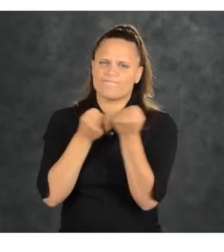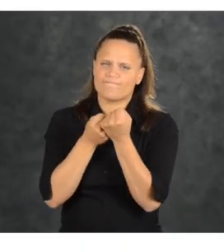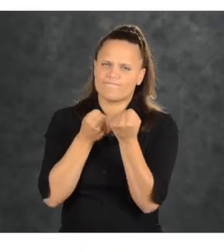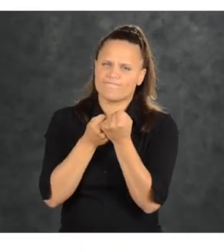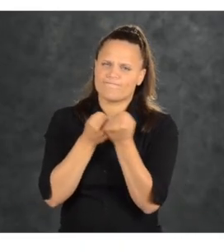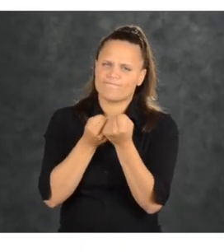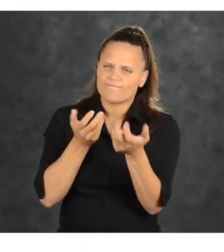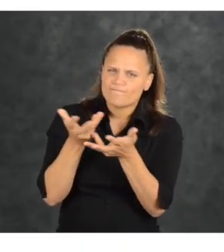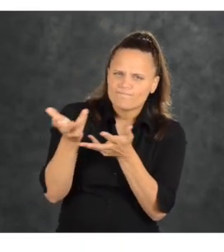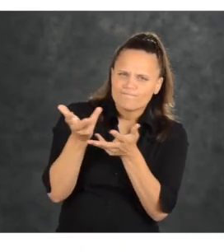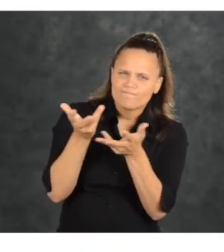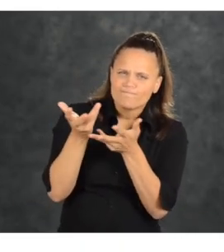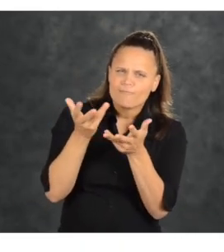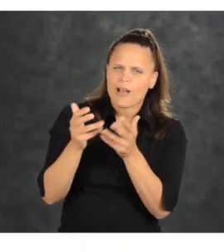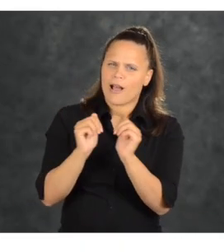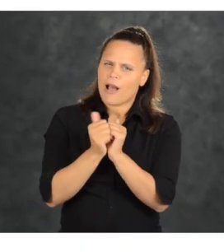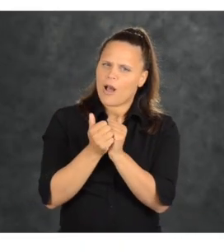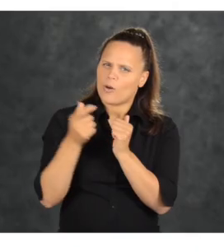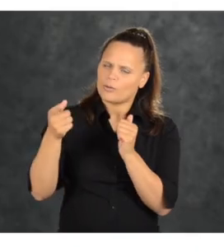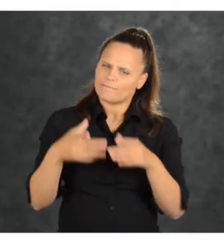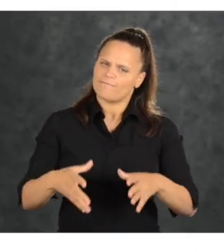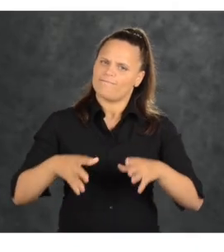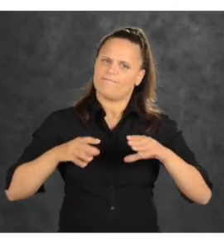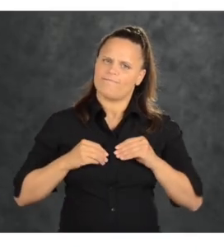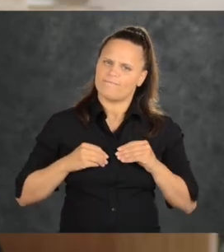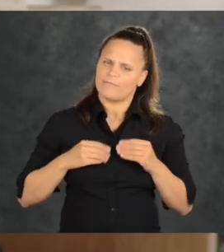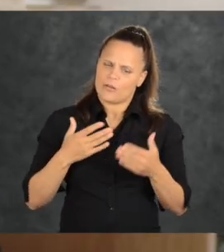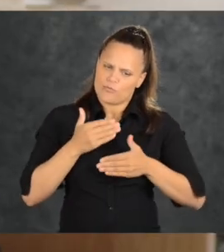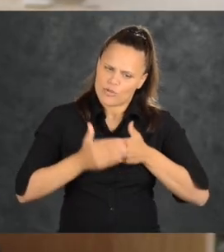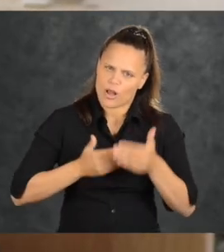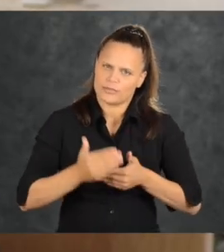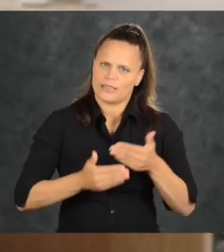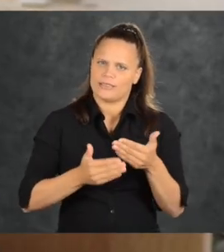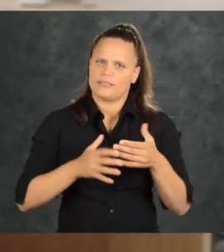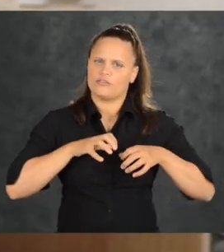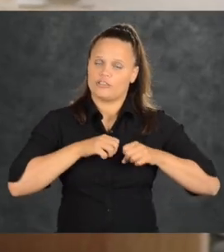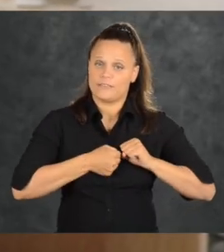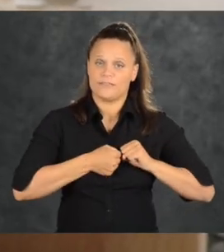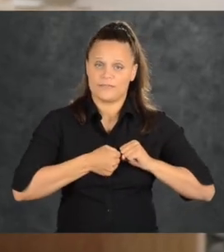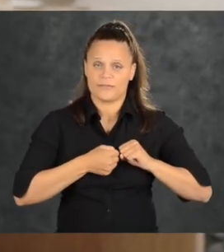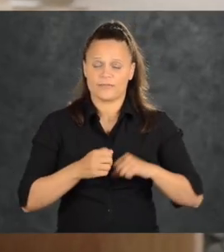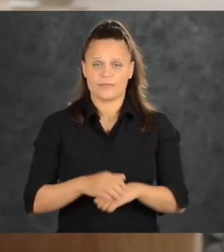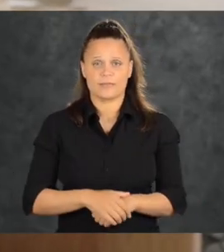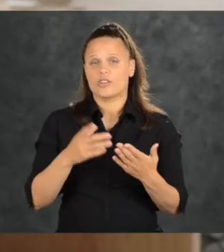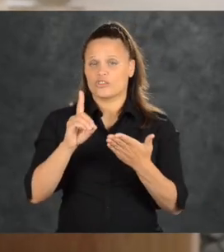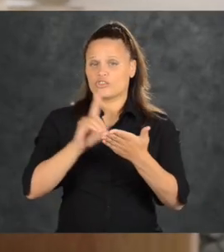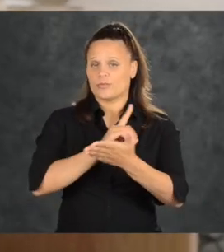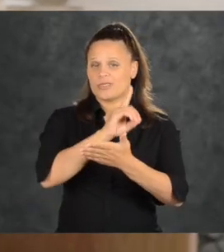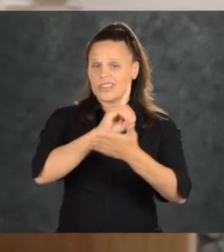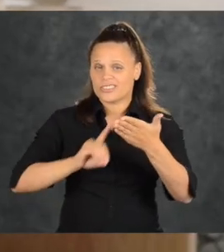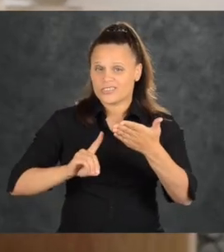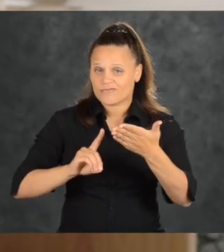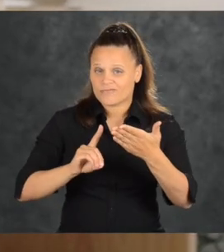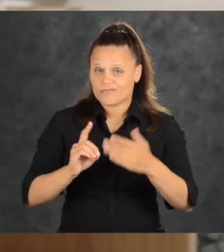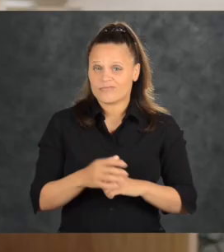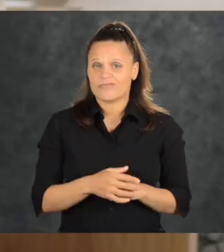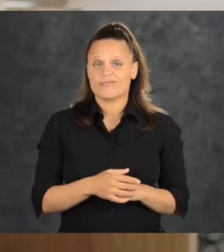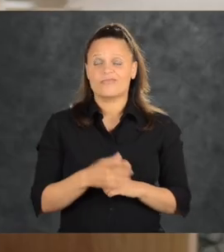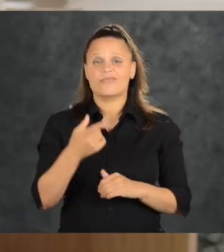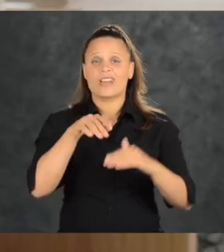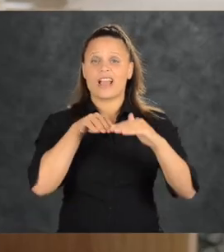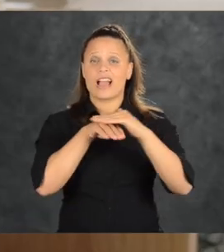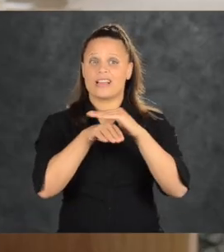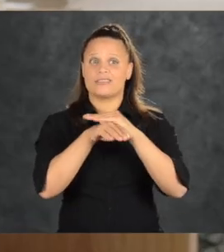are an inclusive workforce and diverse perspectives. An African-American man in a dress shirt and tie holds up 2